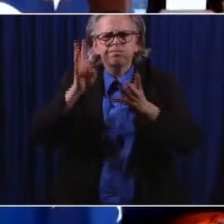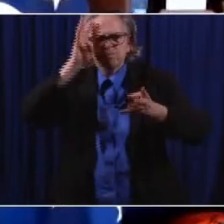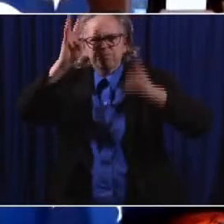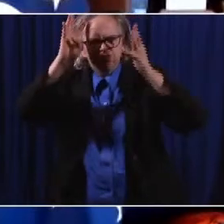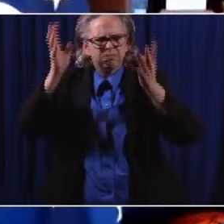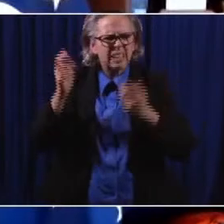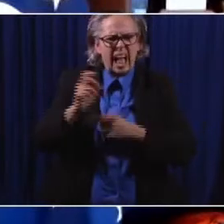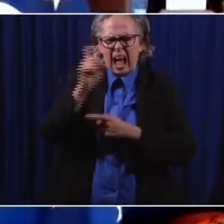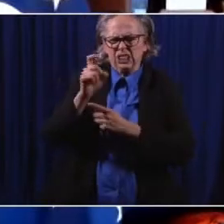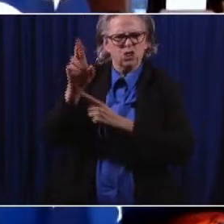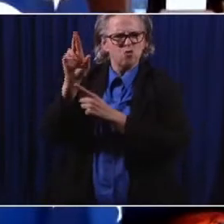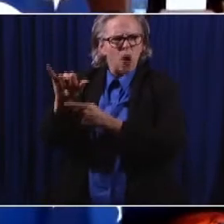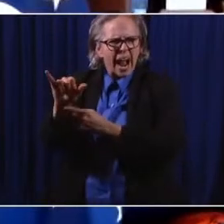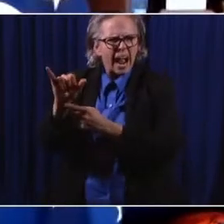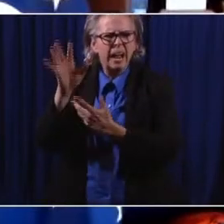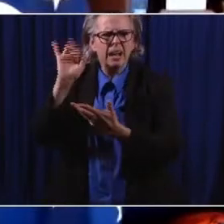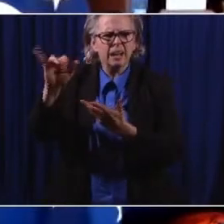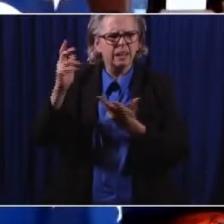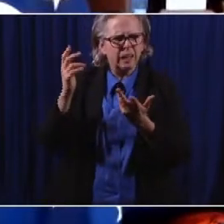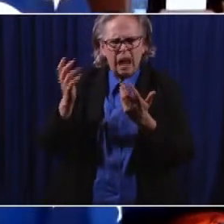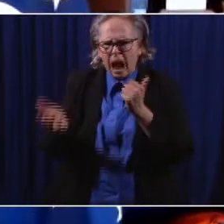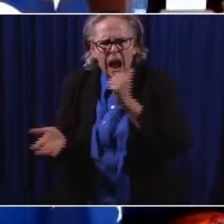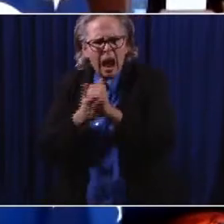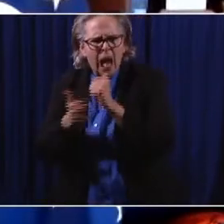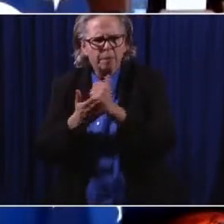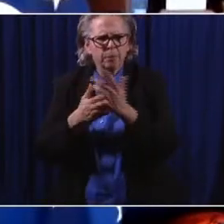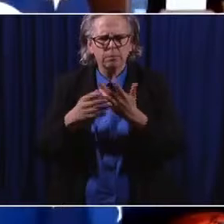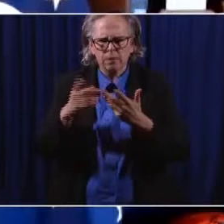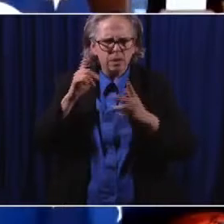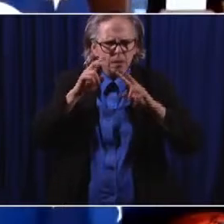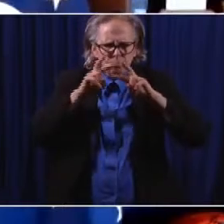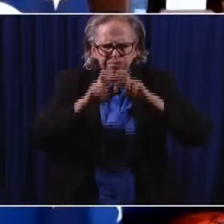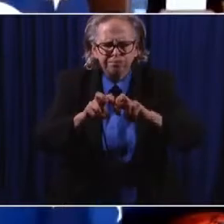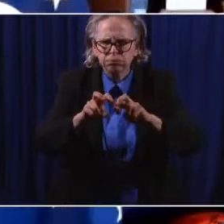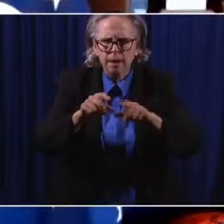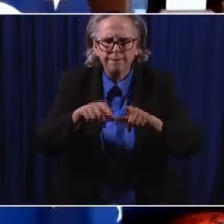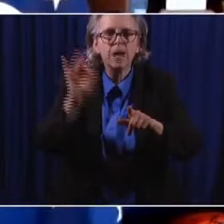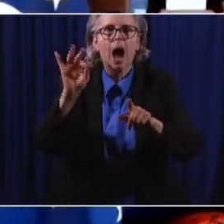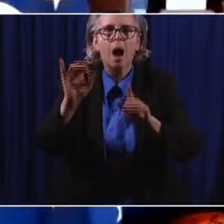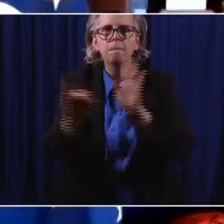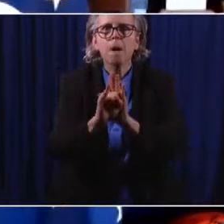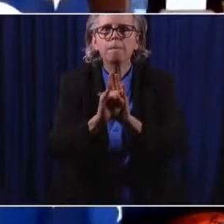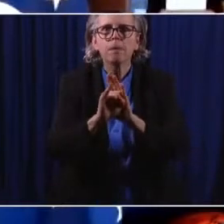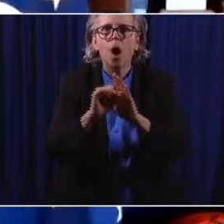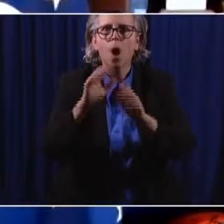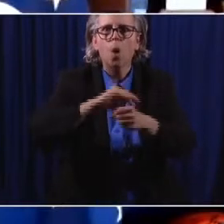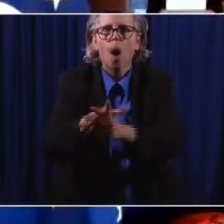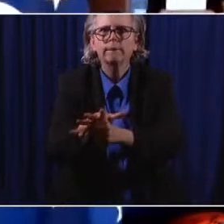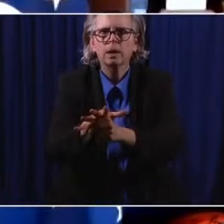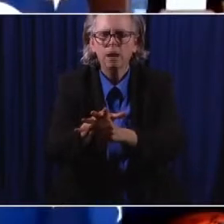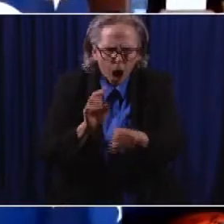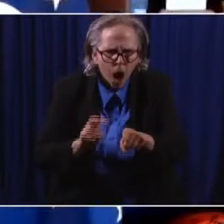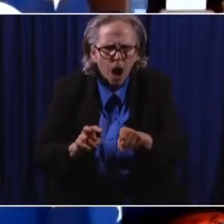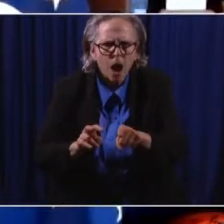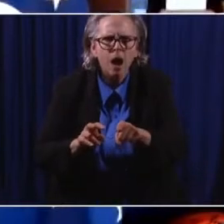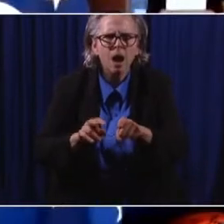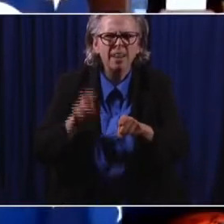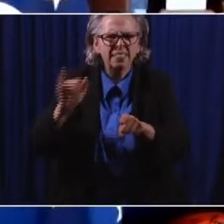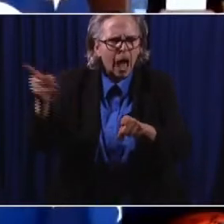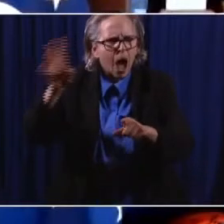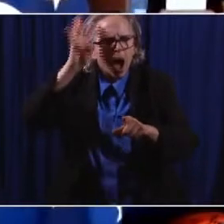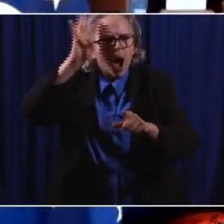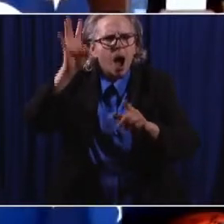to diagnose COVID-19. And they used the principles outlined in the Ohio IP Promise to get that to market in